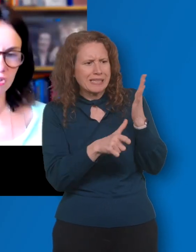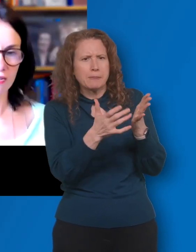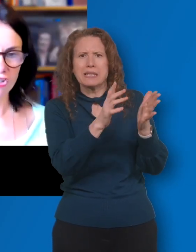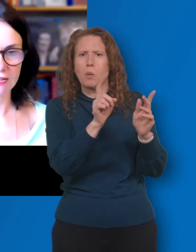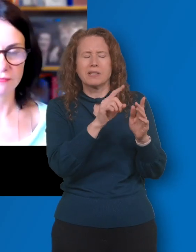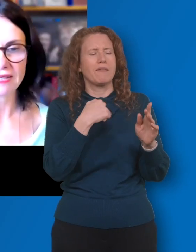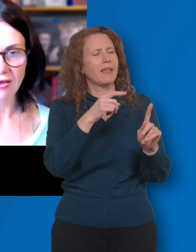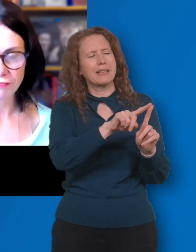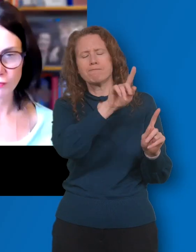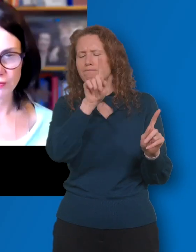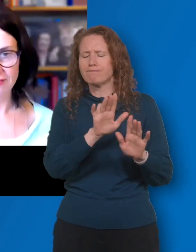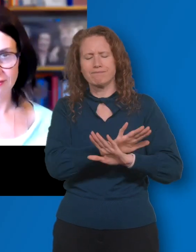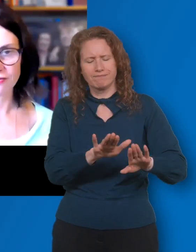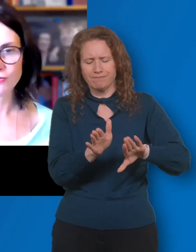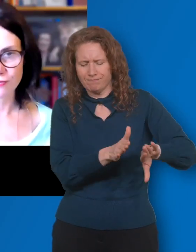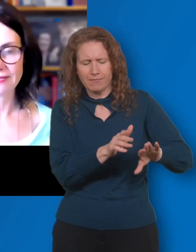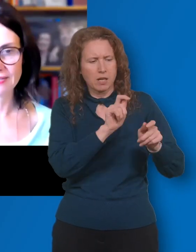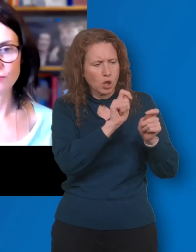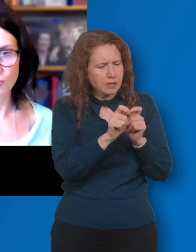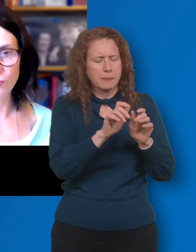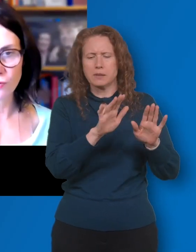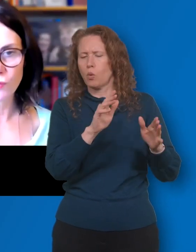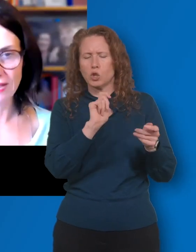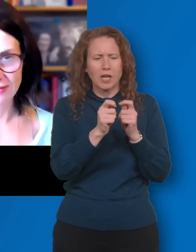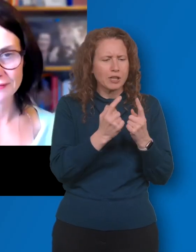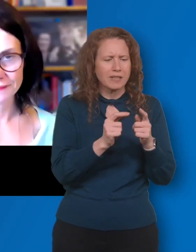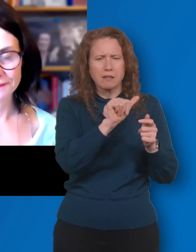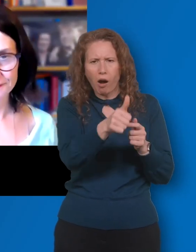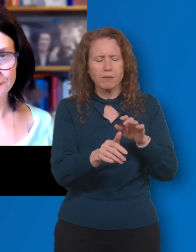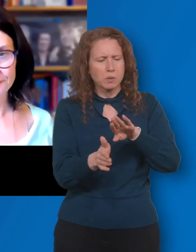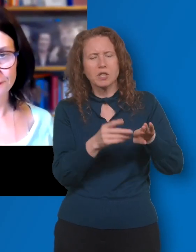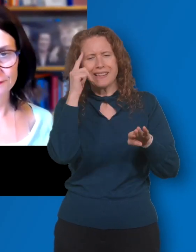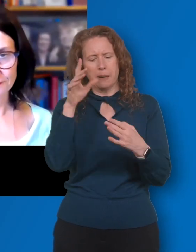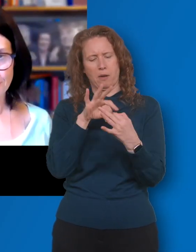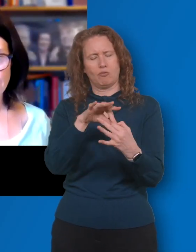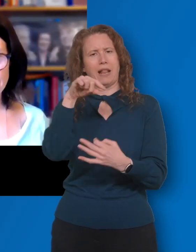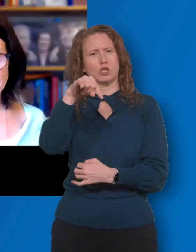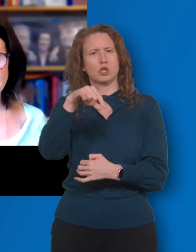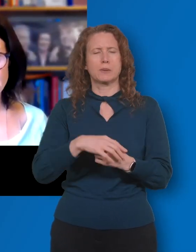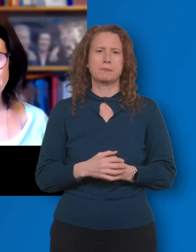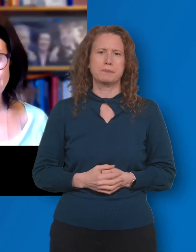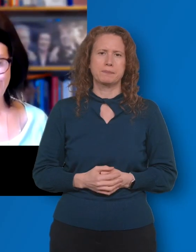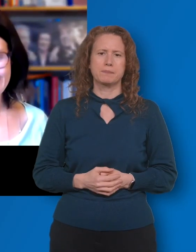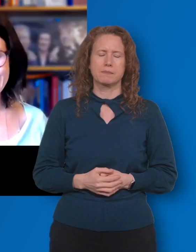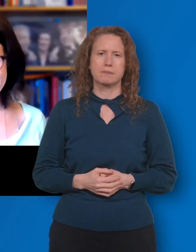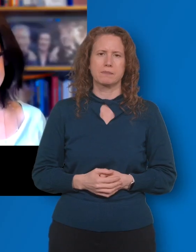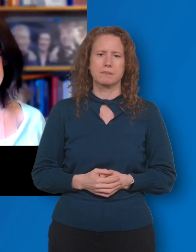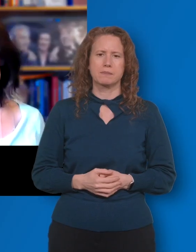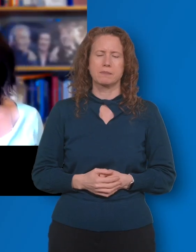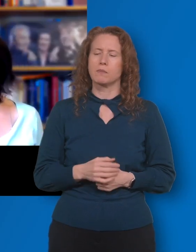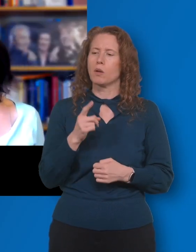rather than adjustment afterwards. I think those three things would go a long way. I've got one last